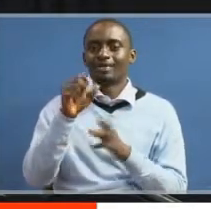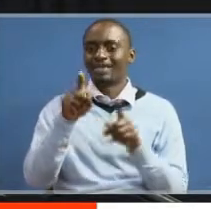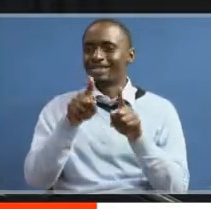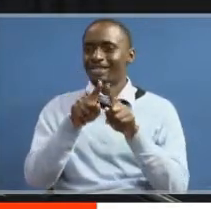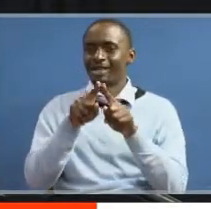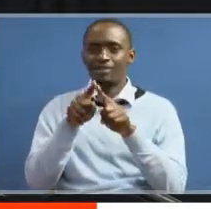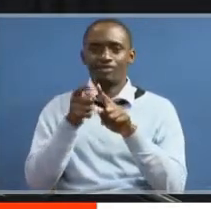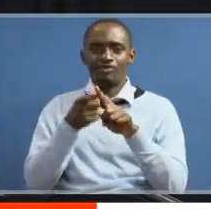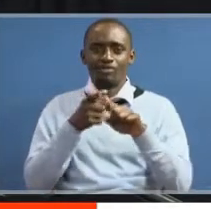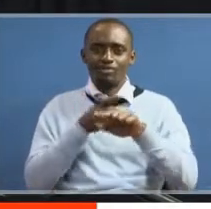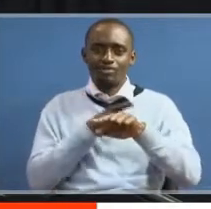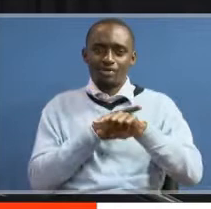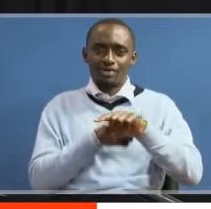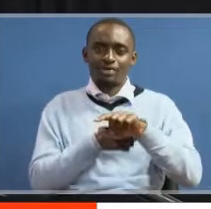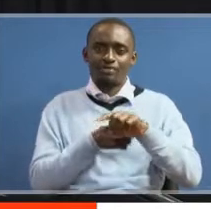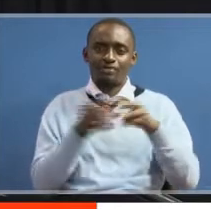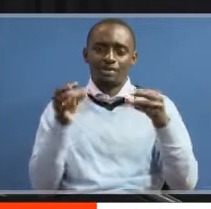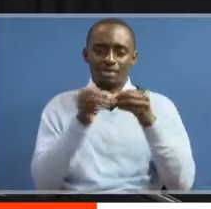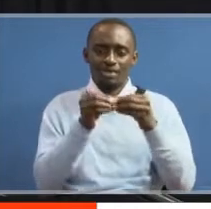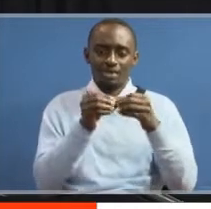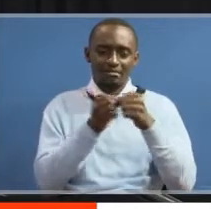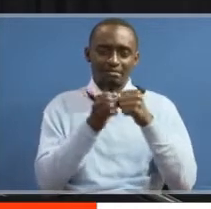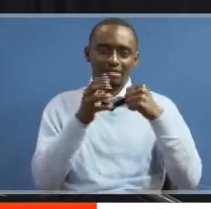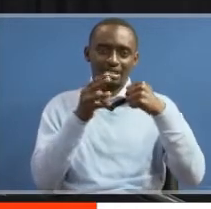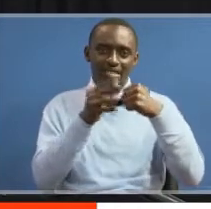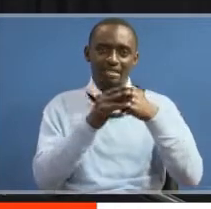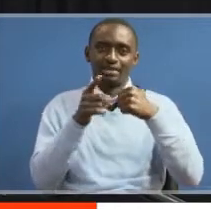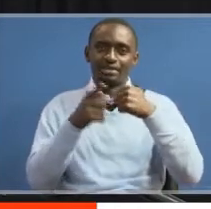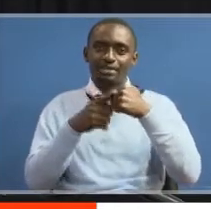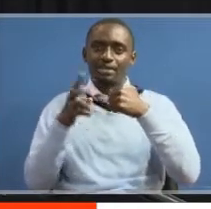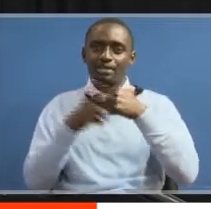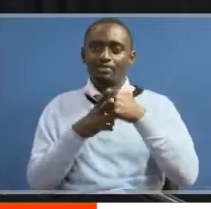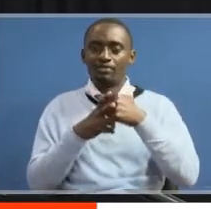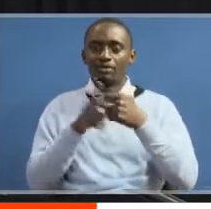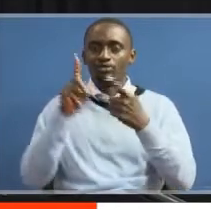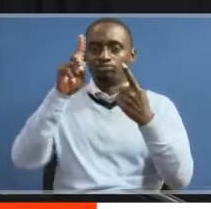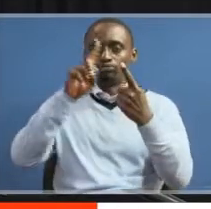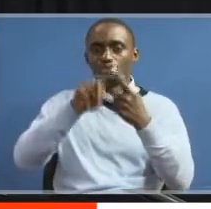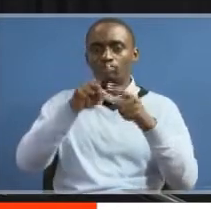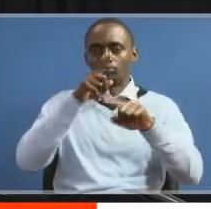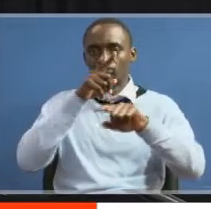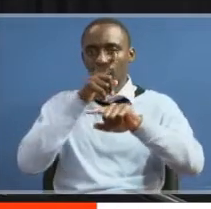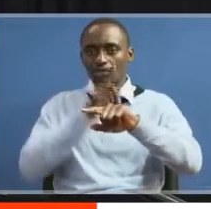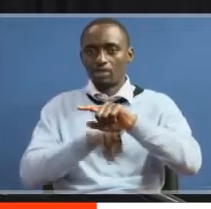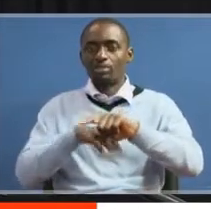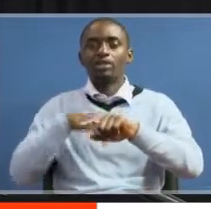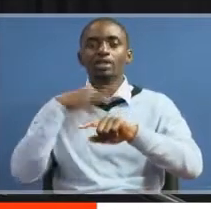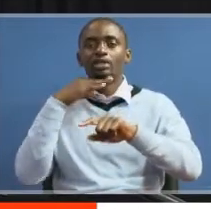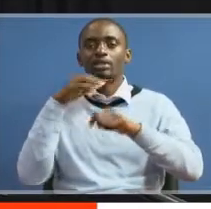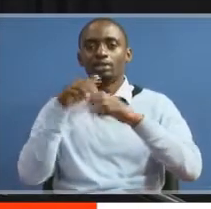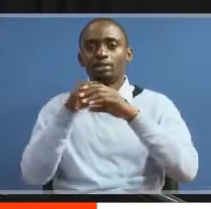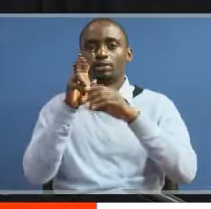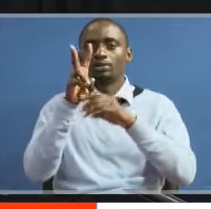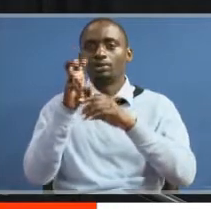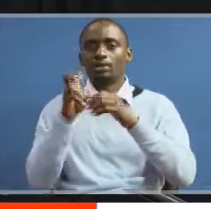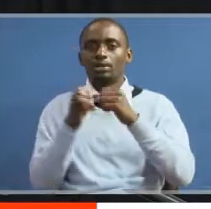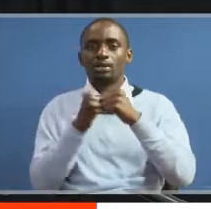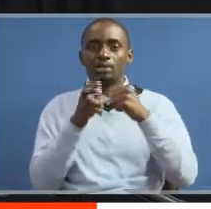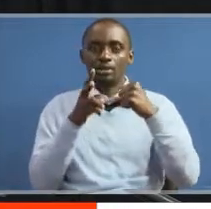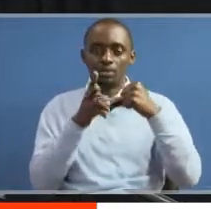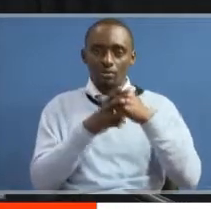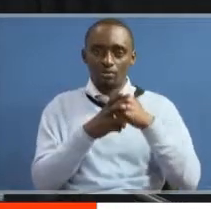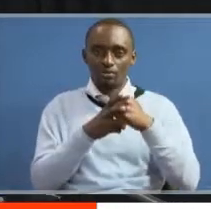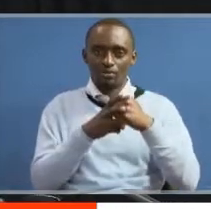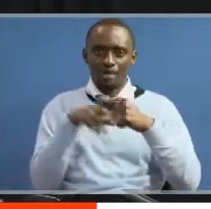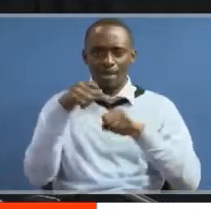in 1967 until he passed on in 2012. And he remained